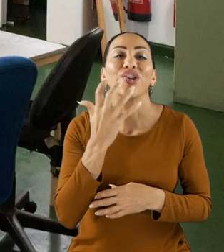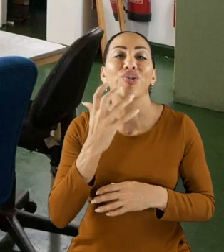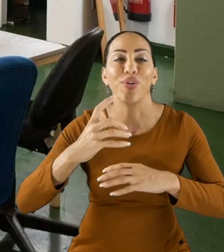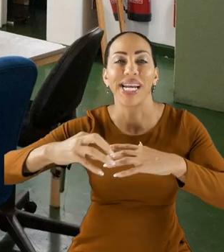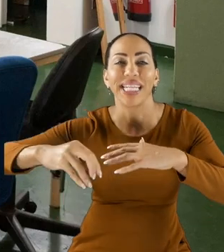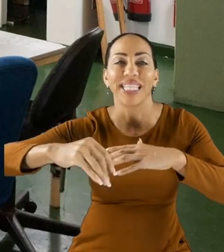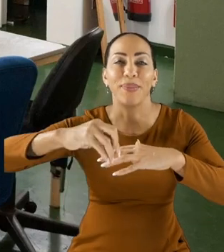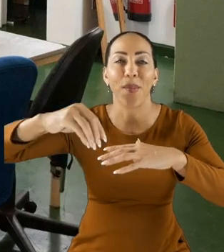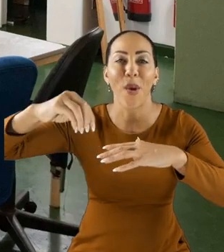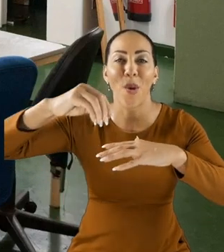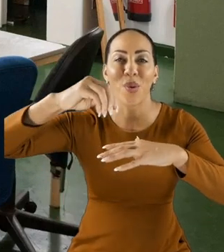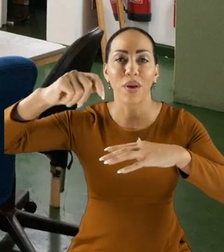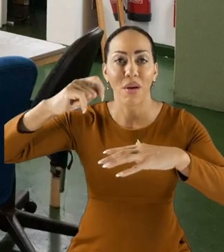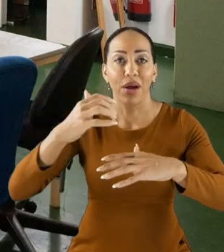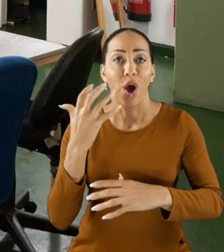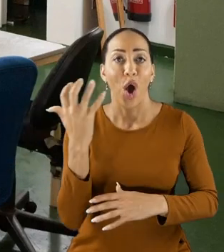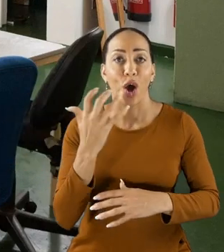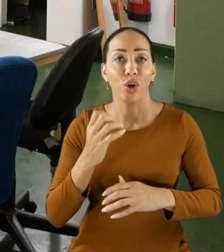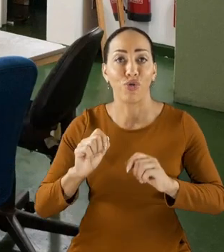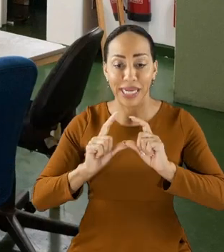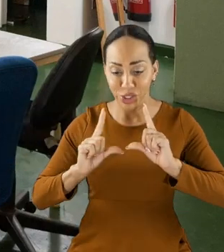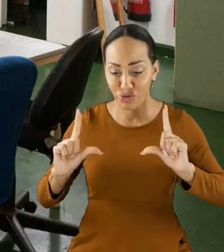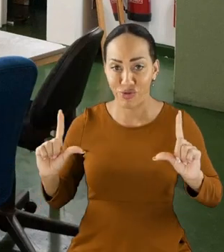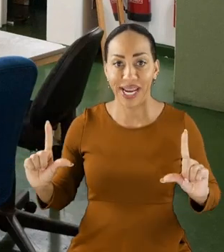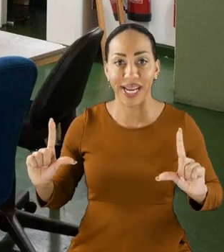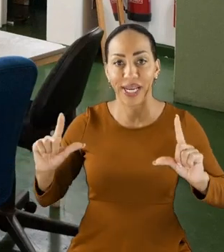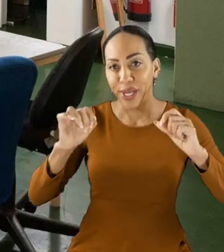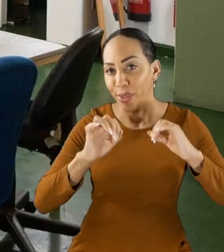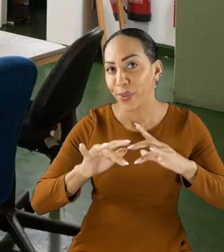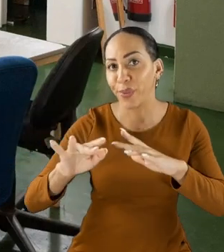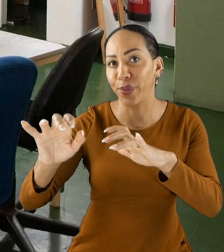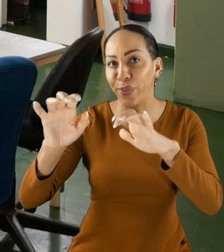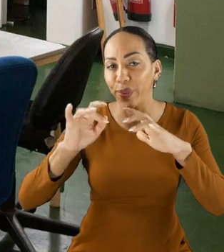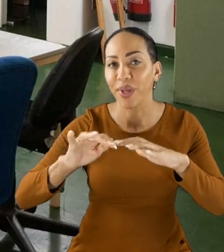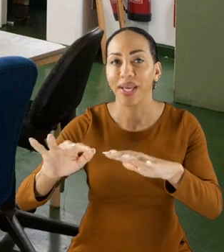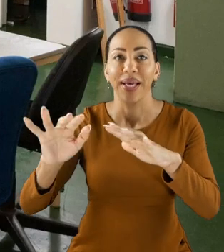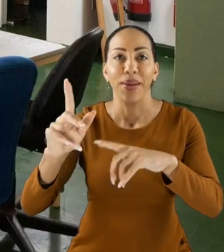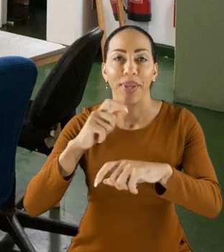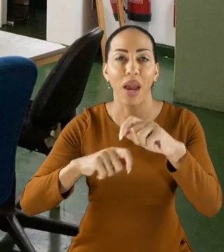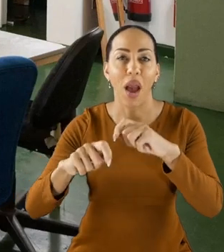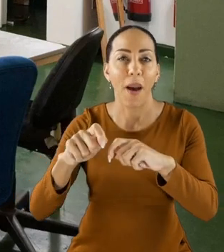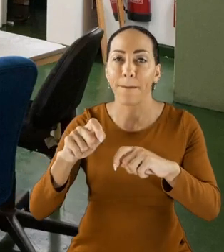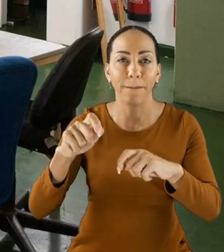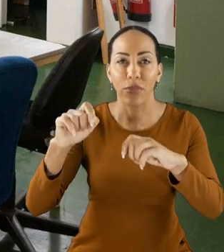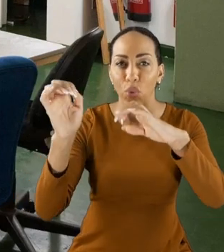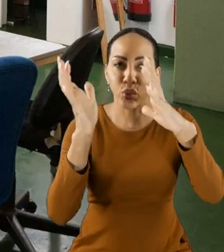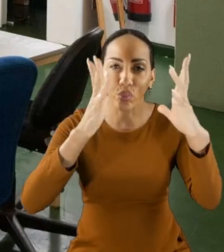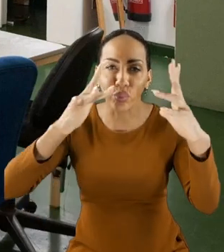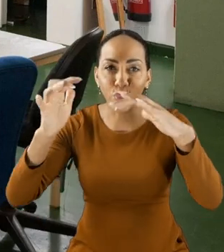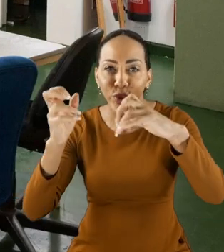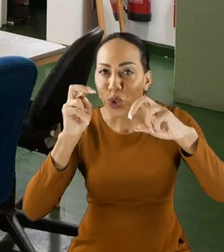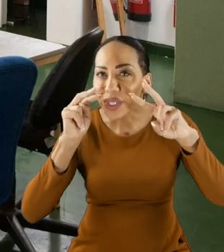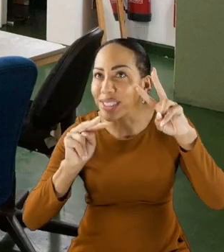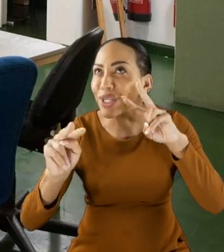we can have live, this is actually green smoke on a green screen that is billowing out across this scene, and we can make